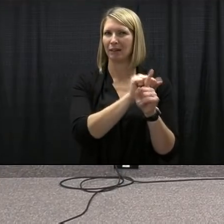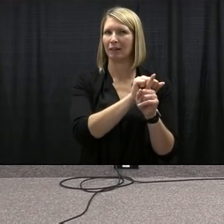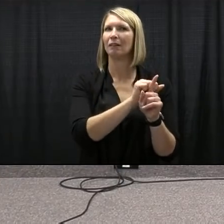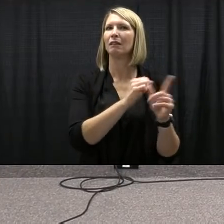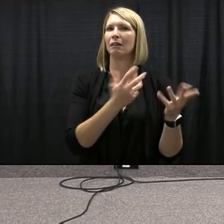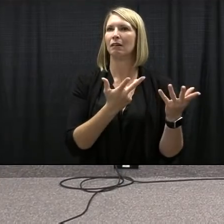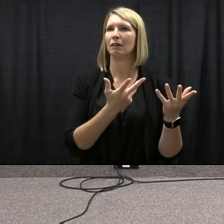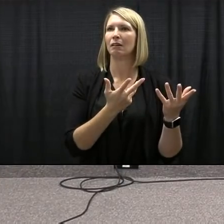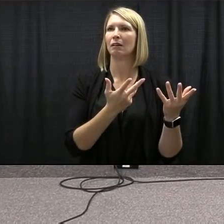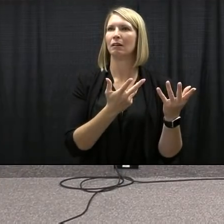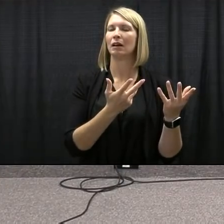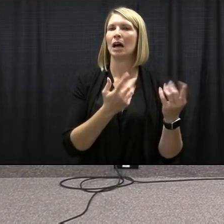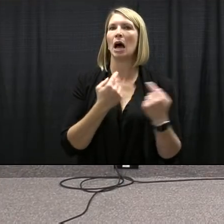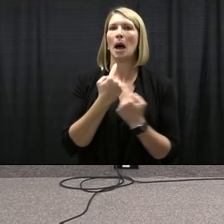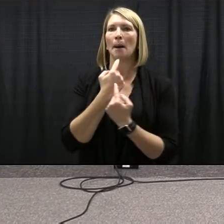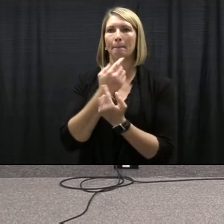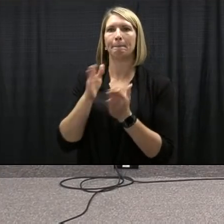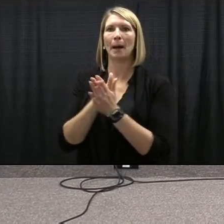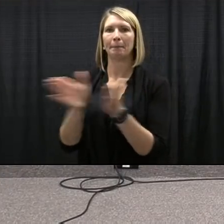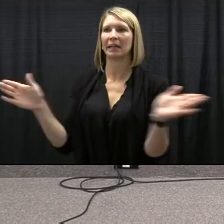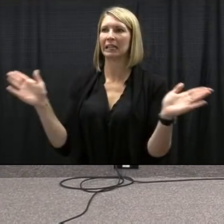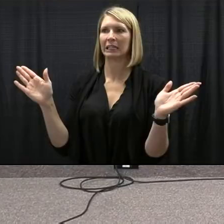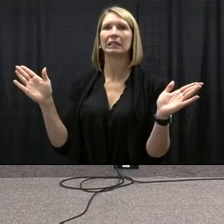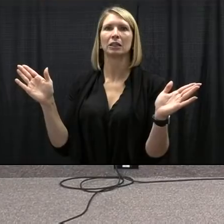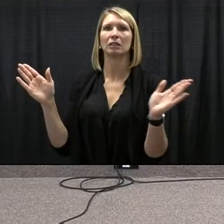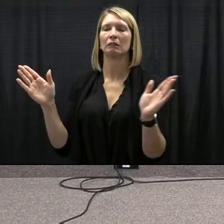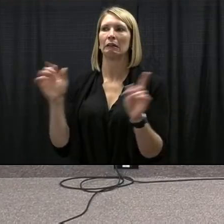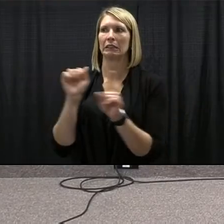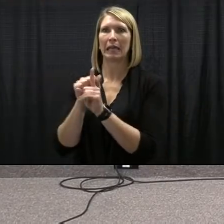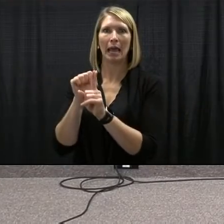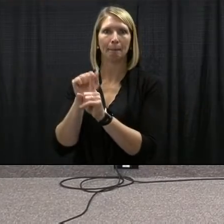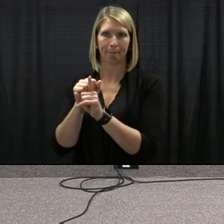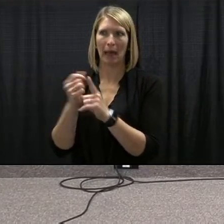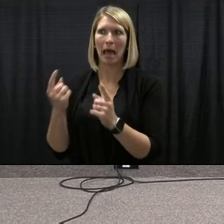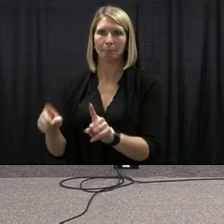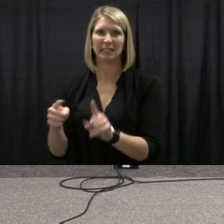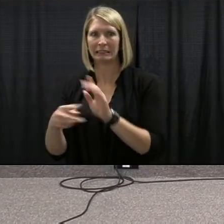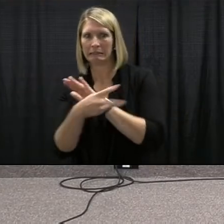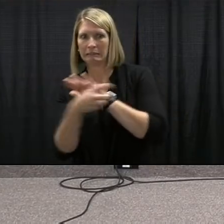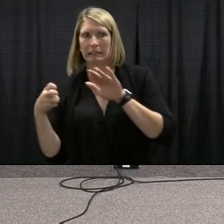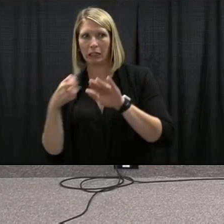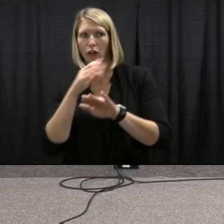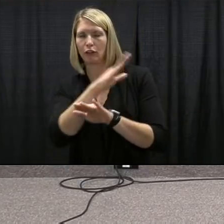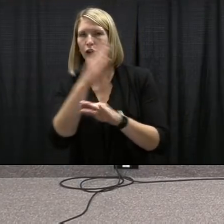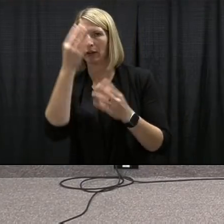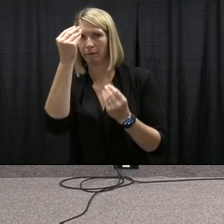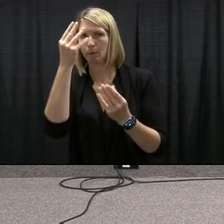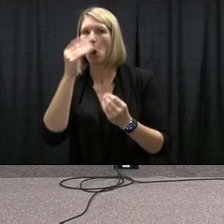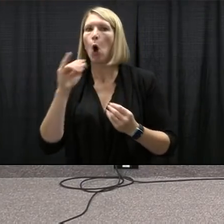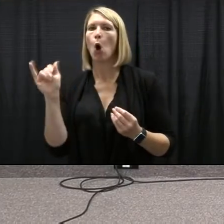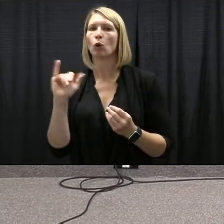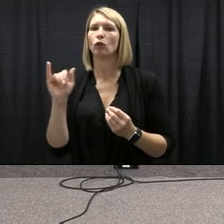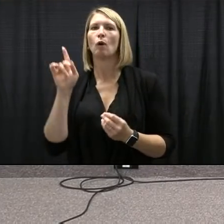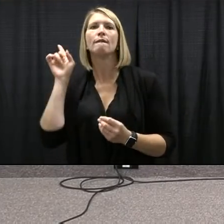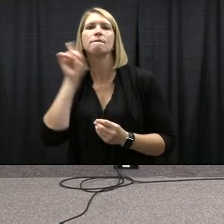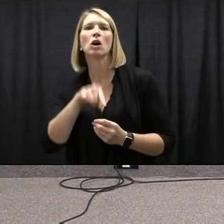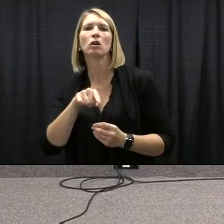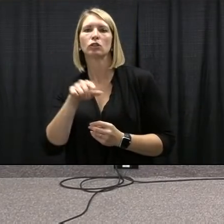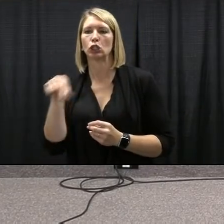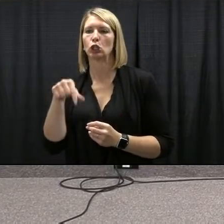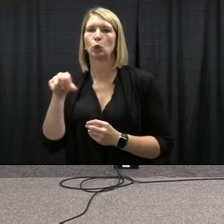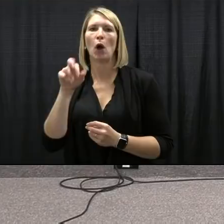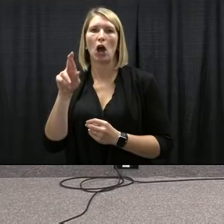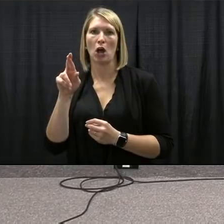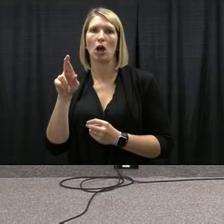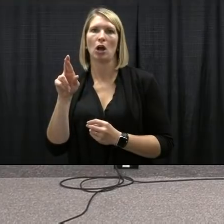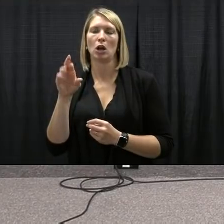example, and they were released publicly. There's also been hackers who've shown that they're able to upload false QR codes for people who aren't vaccinated,